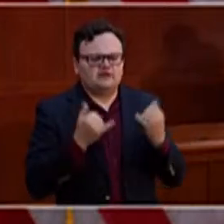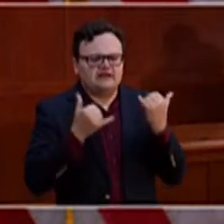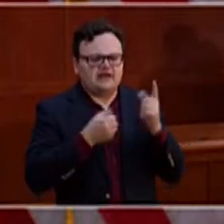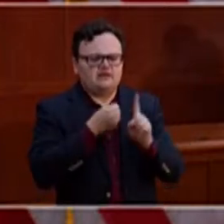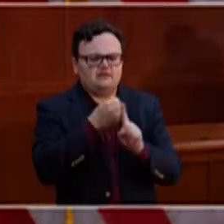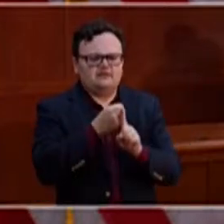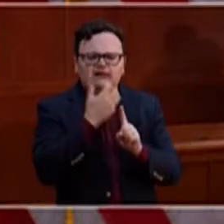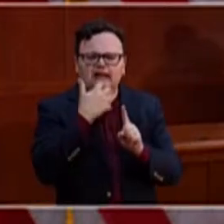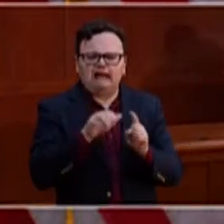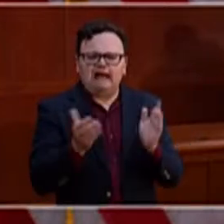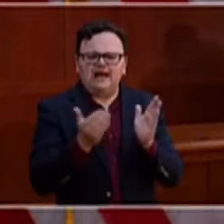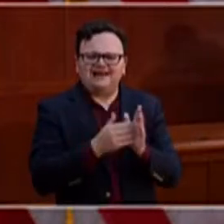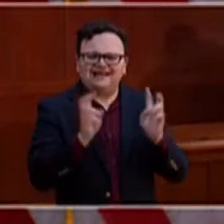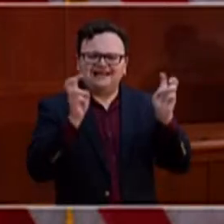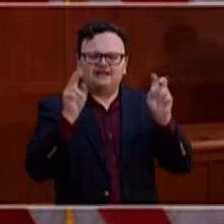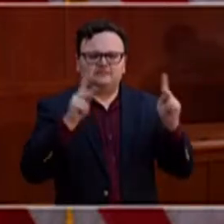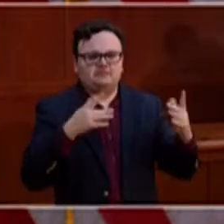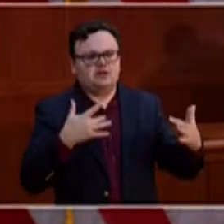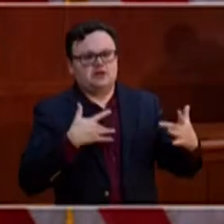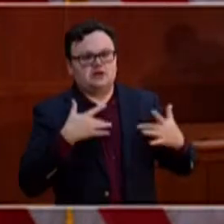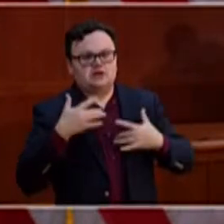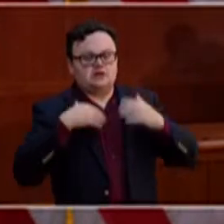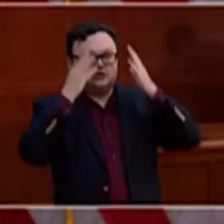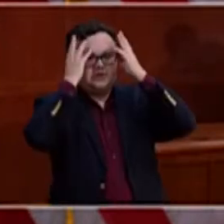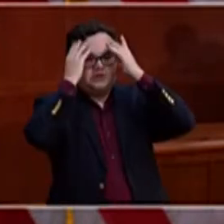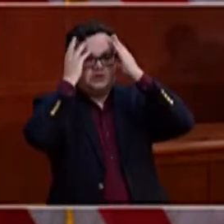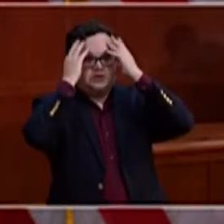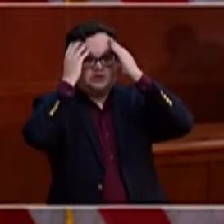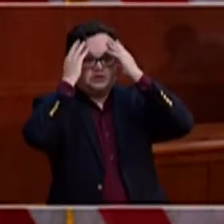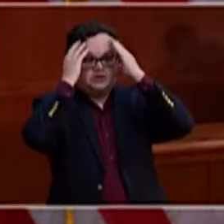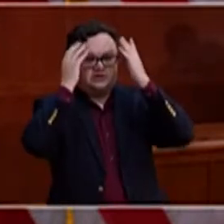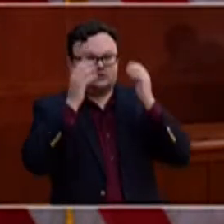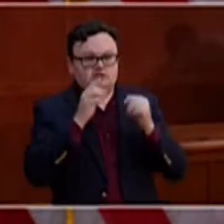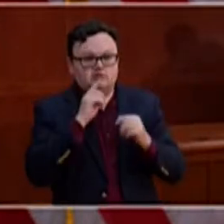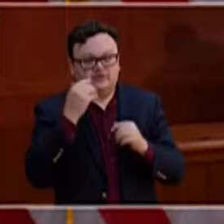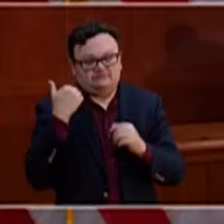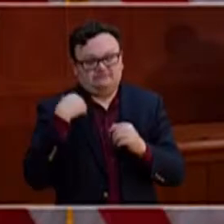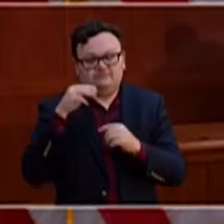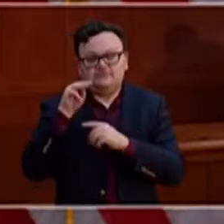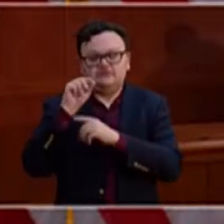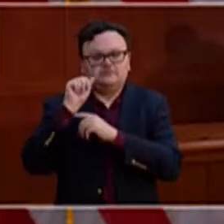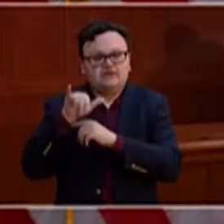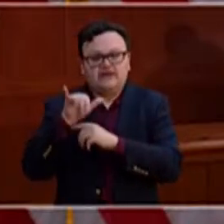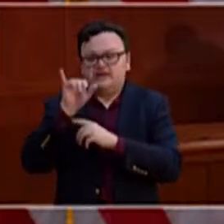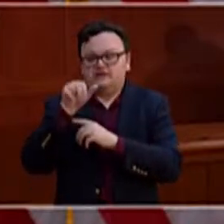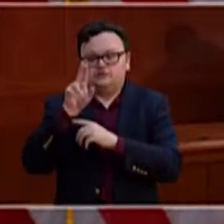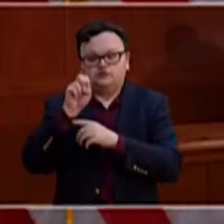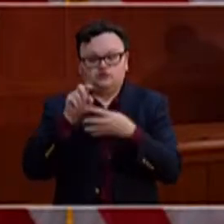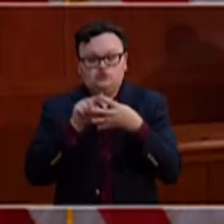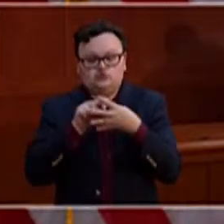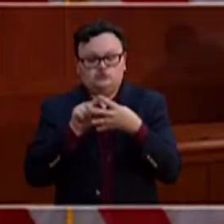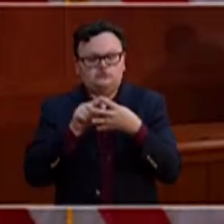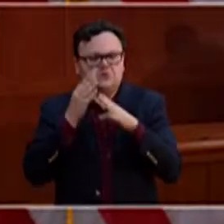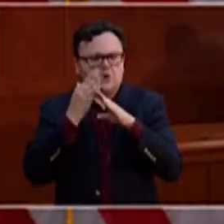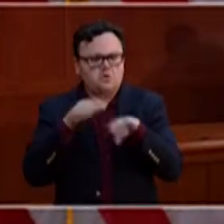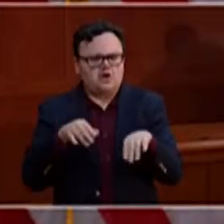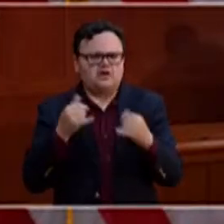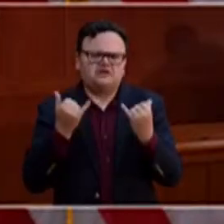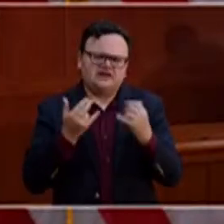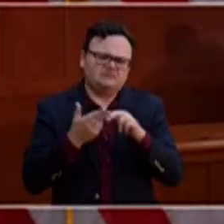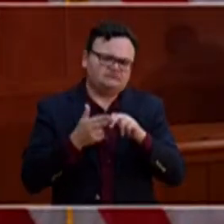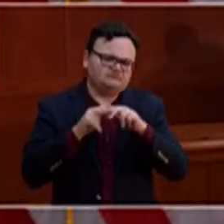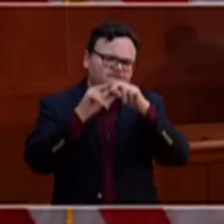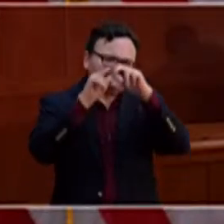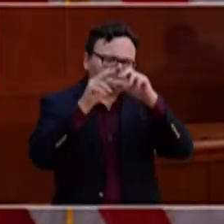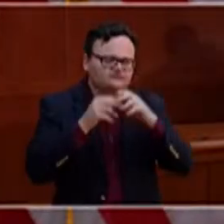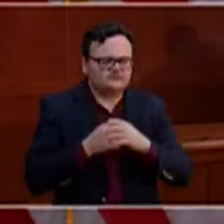of something that people were really concerned about. And look, we had a very quiet May and early June. I mean, we were fortunate that. If you look at those COVID-like illness